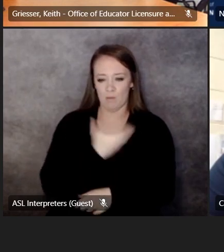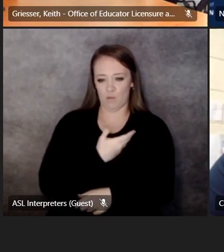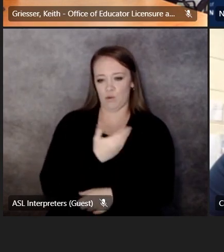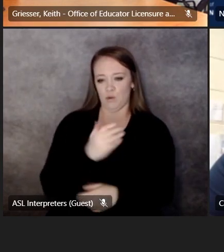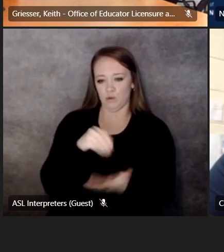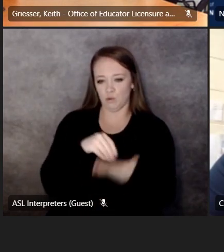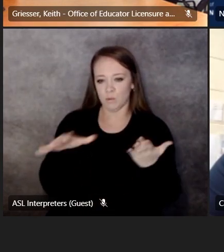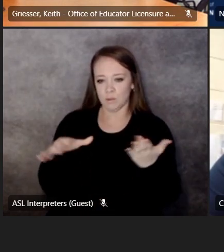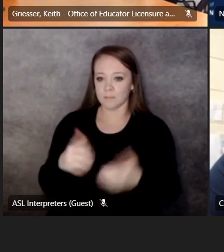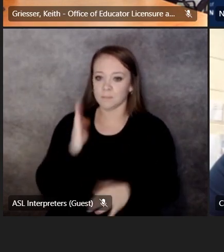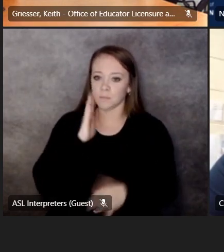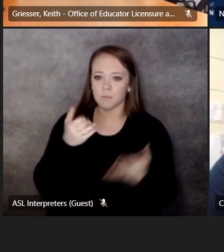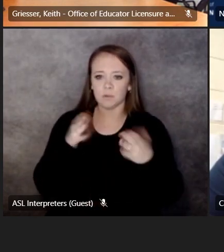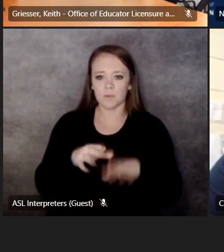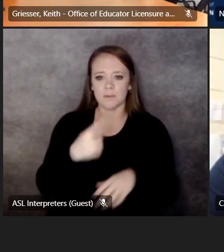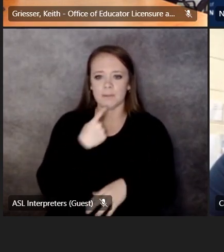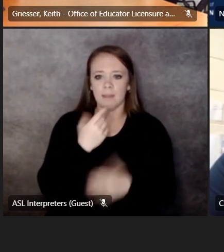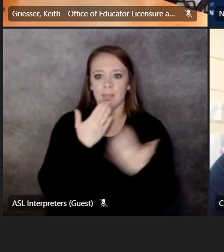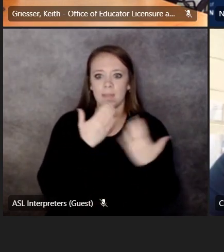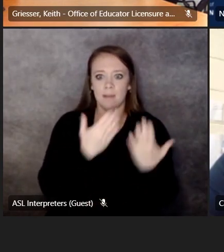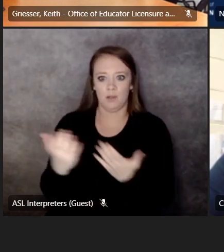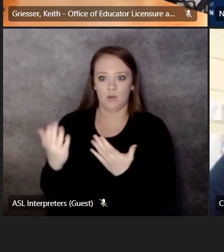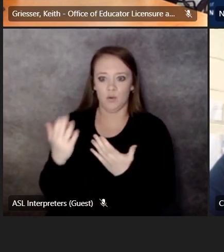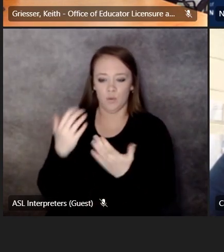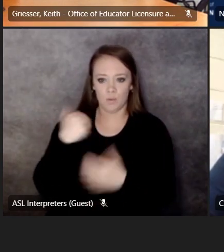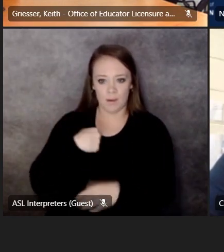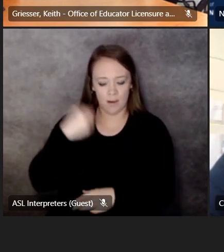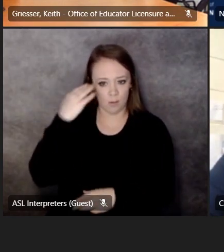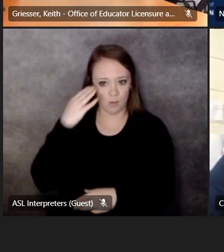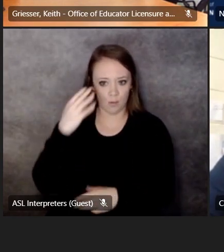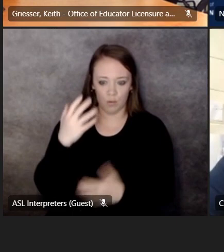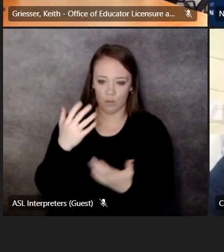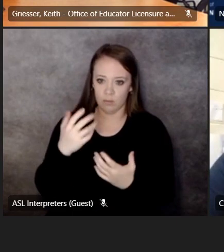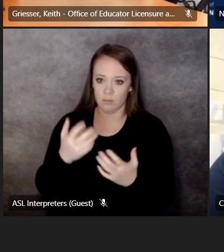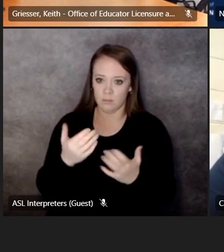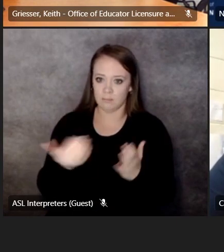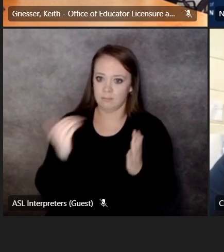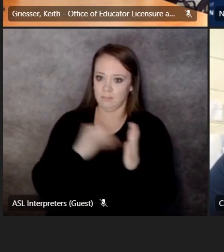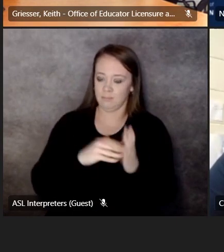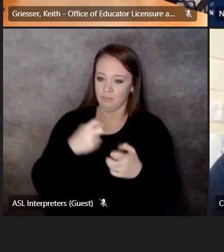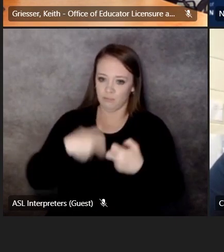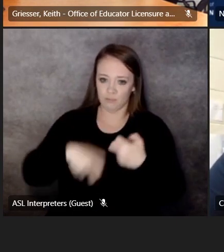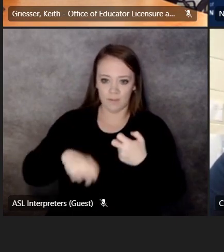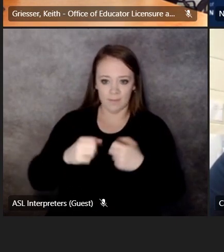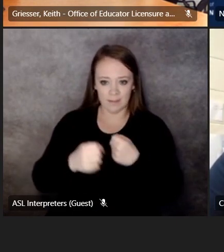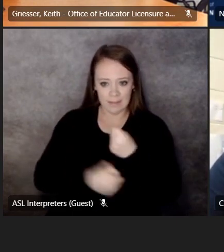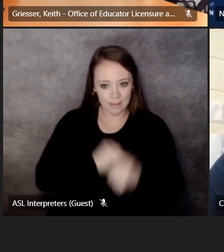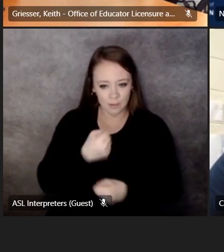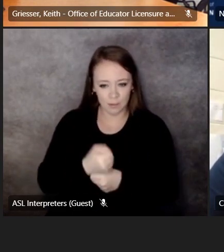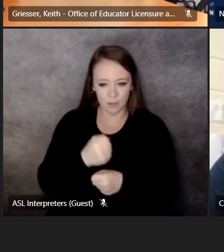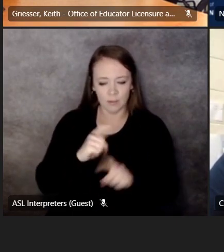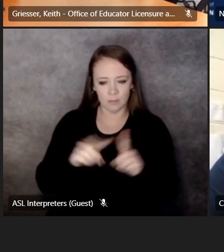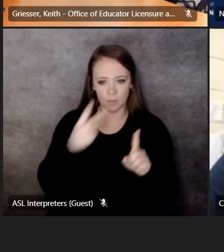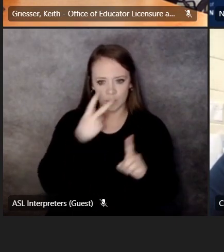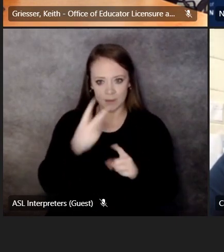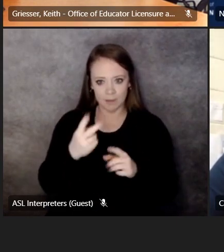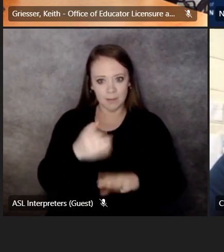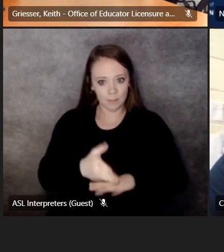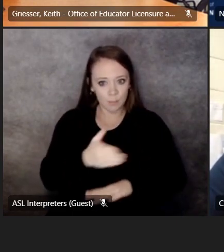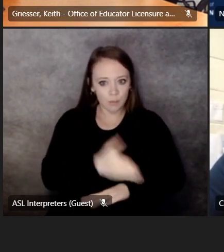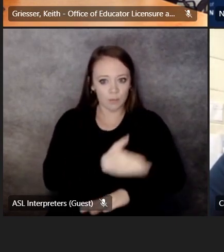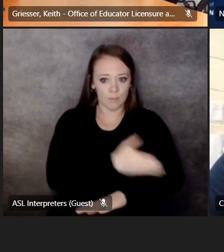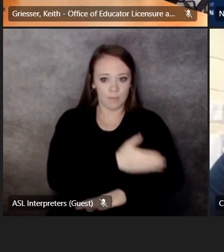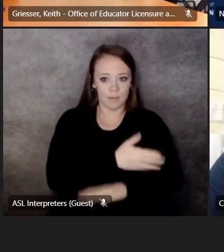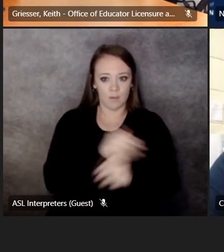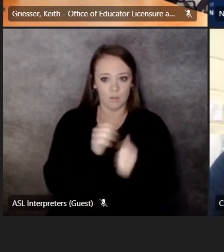thank you. I know that this has been another difficult year. We are seeing good improvement with our students in the formative assessments that